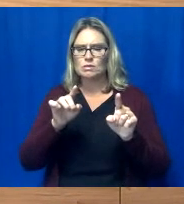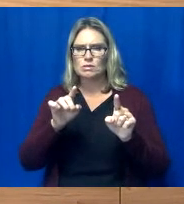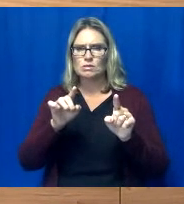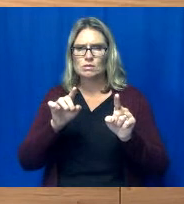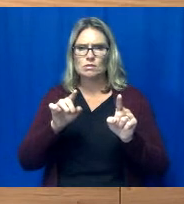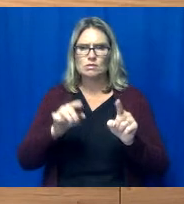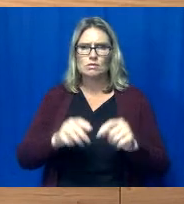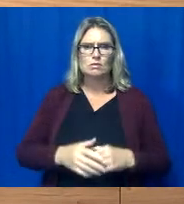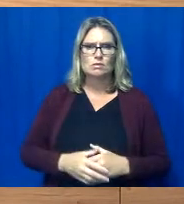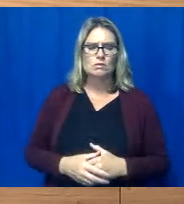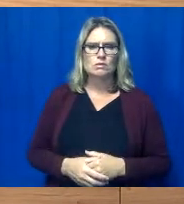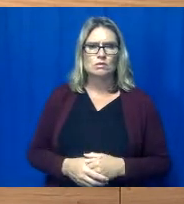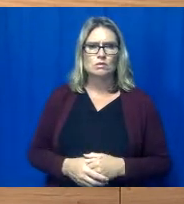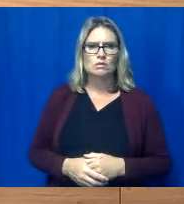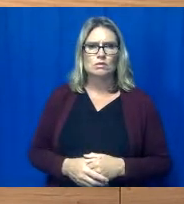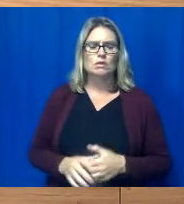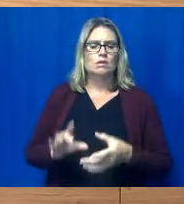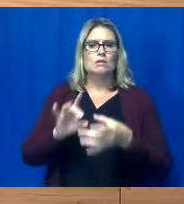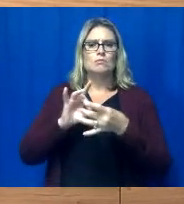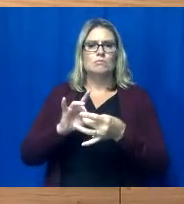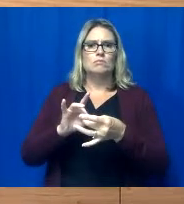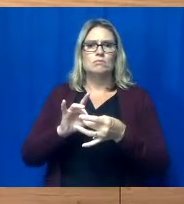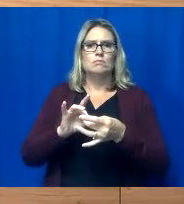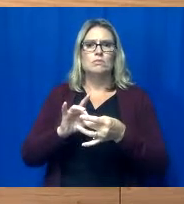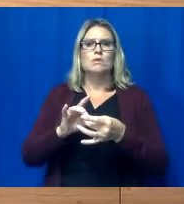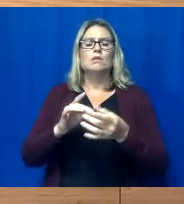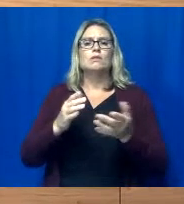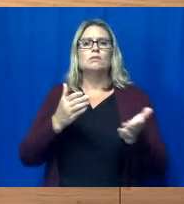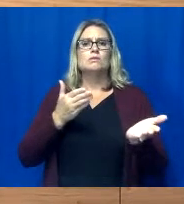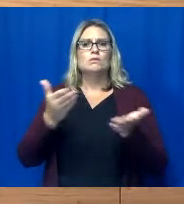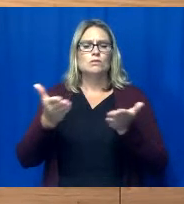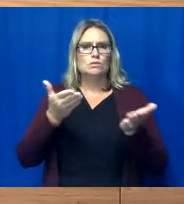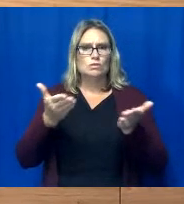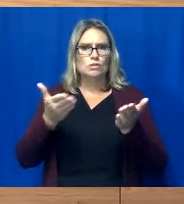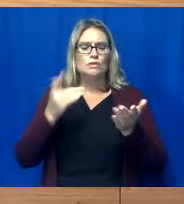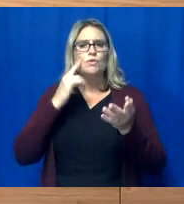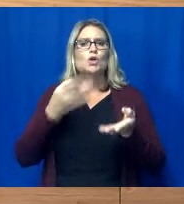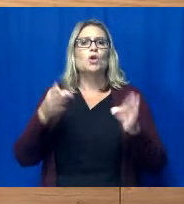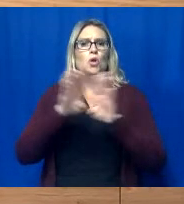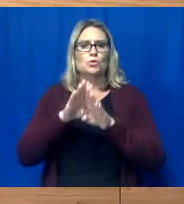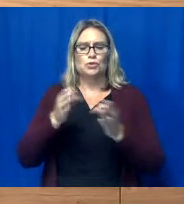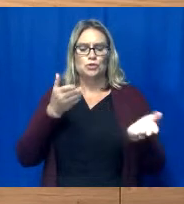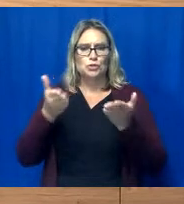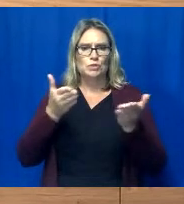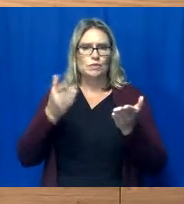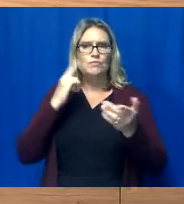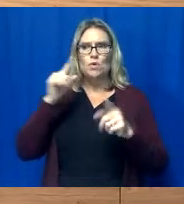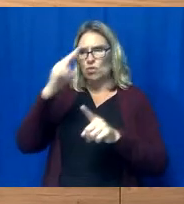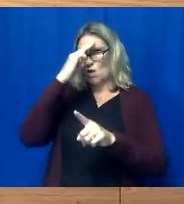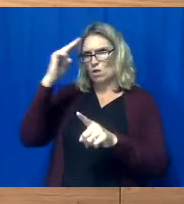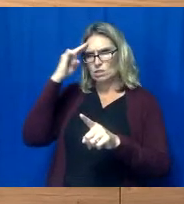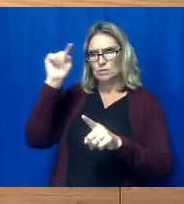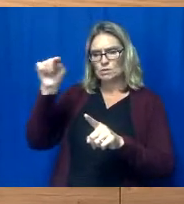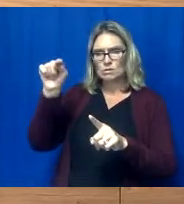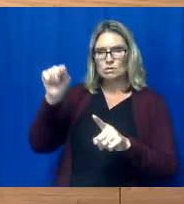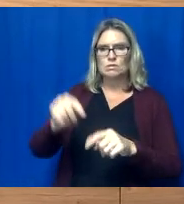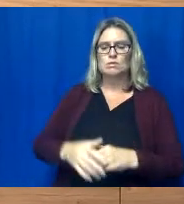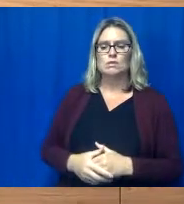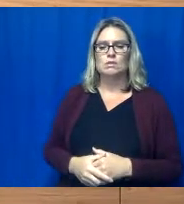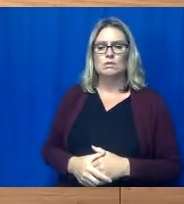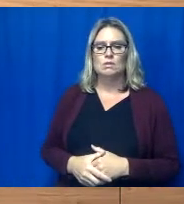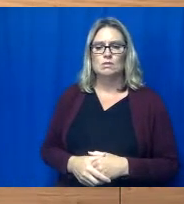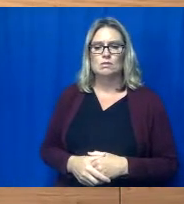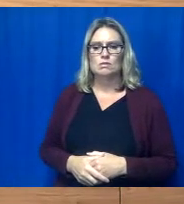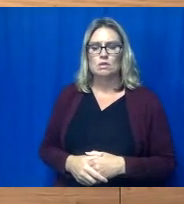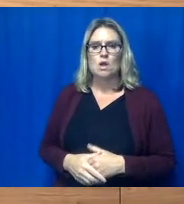Mr. Ossier just about the service closures in the two health authorities and maybe as well sort of what's